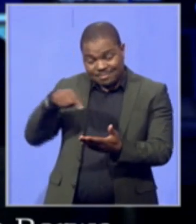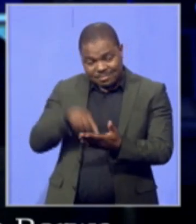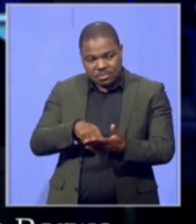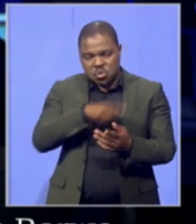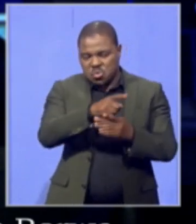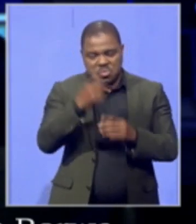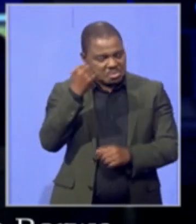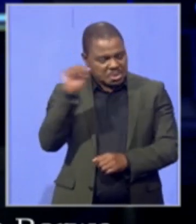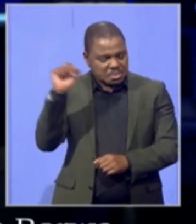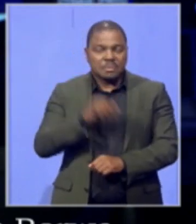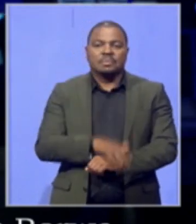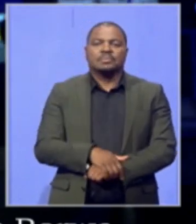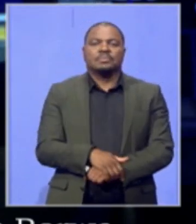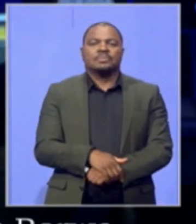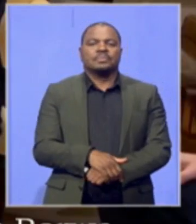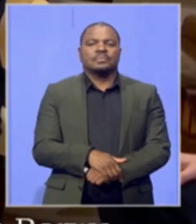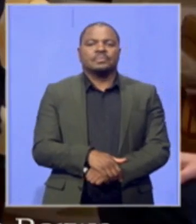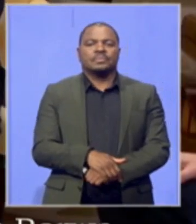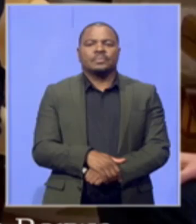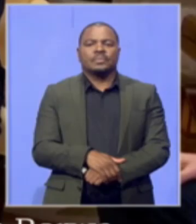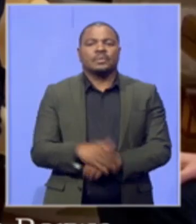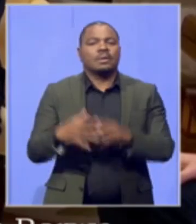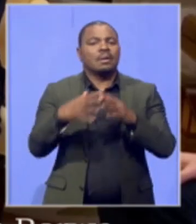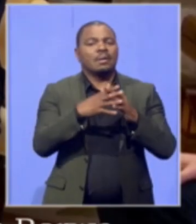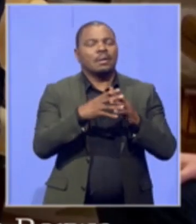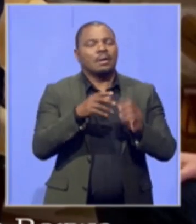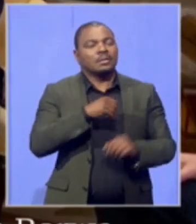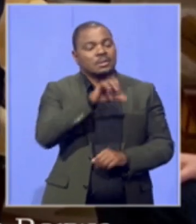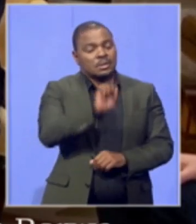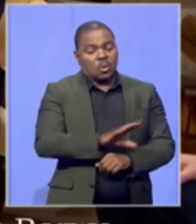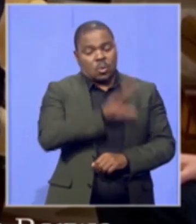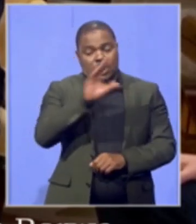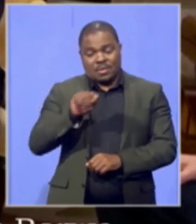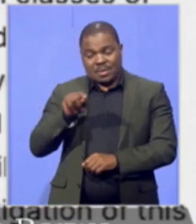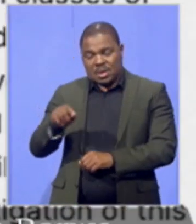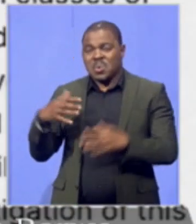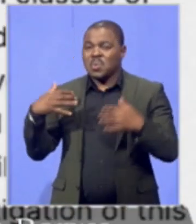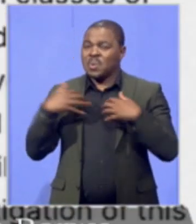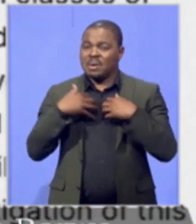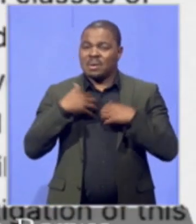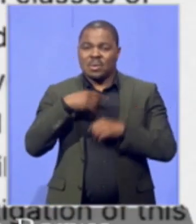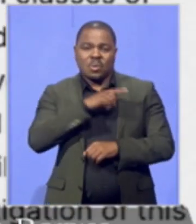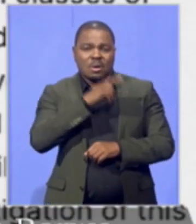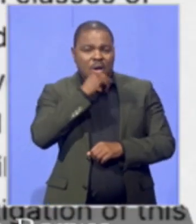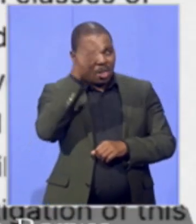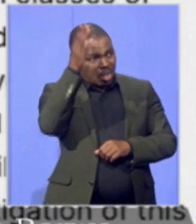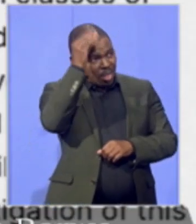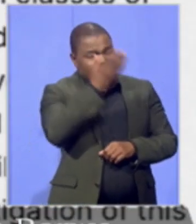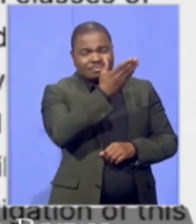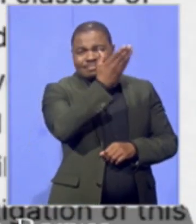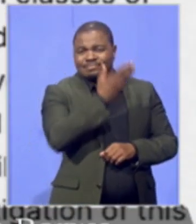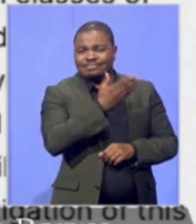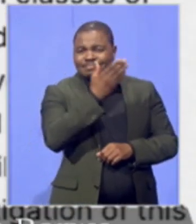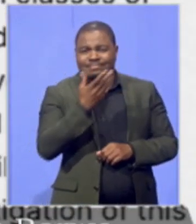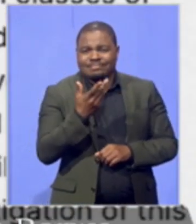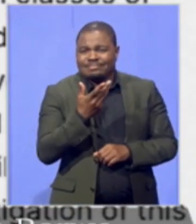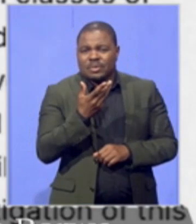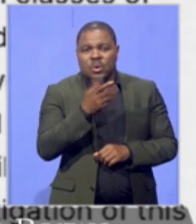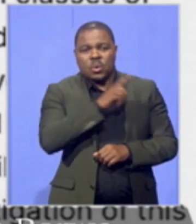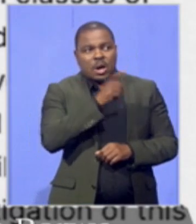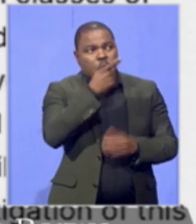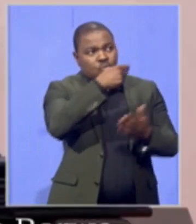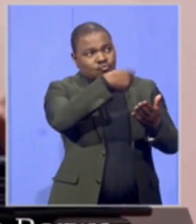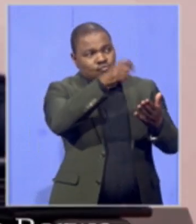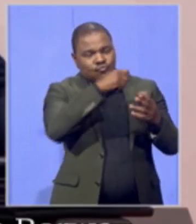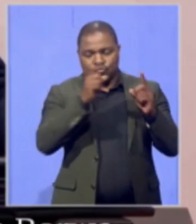Ramaphosa. Mmuso wa Afrika Borwa o bolela ha o tshwenyehile haholo ke mohato ona wa Trump mo o bolelang ha molaotaelo ona